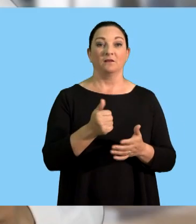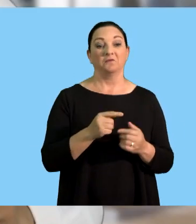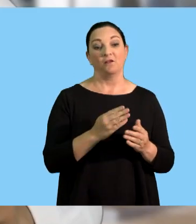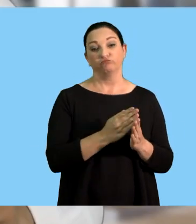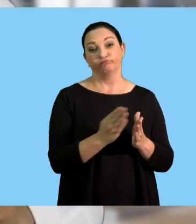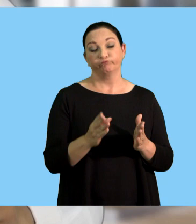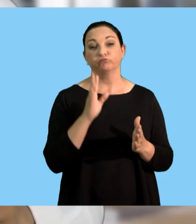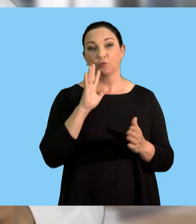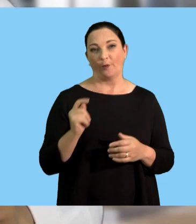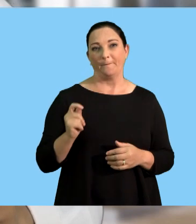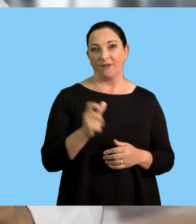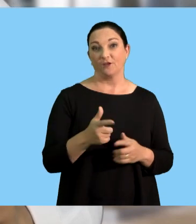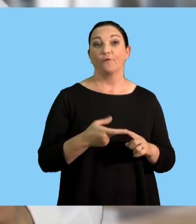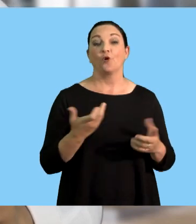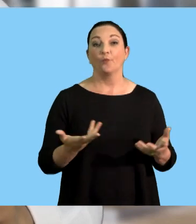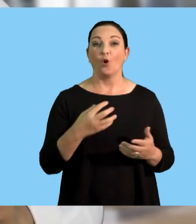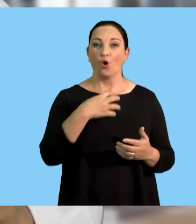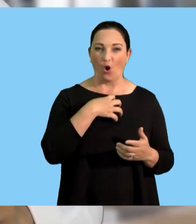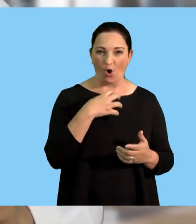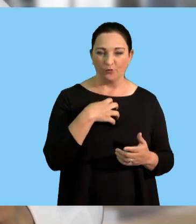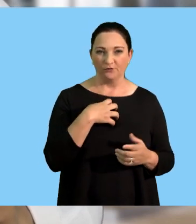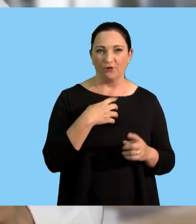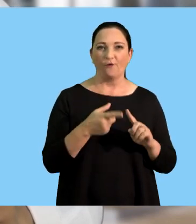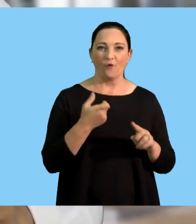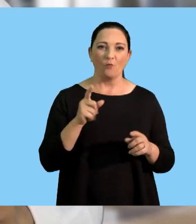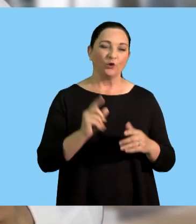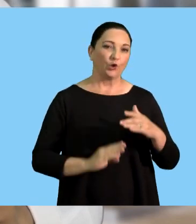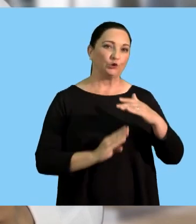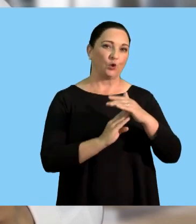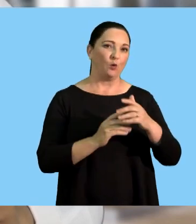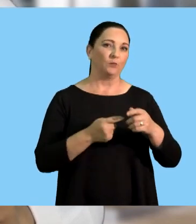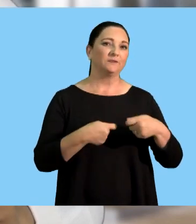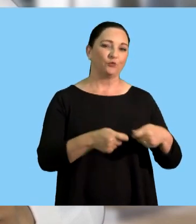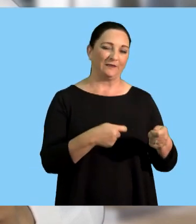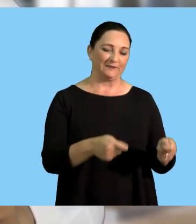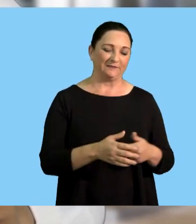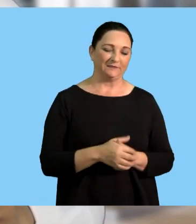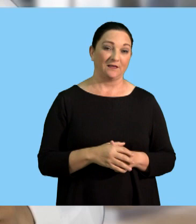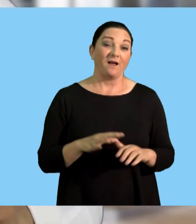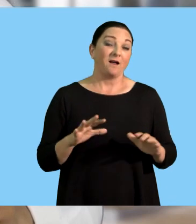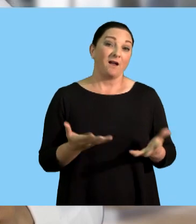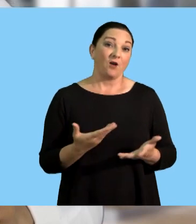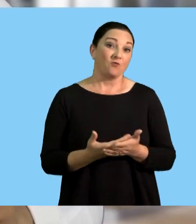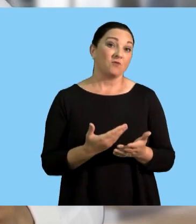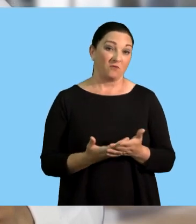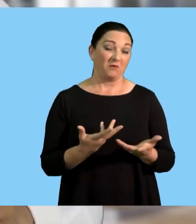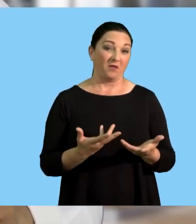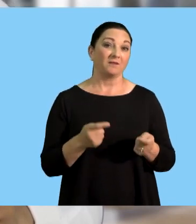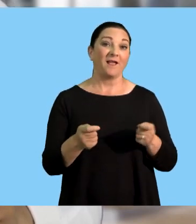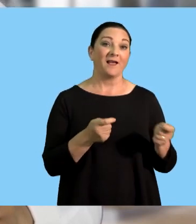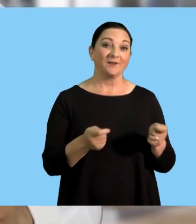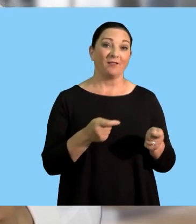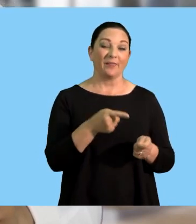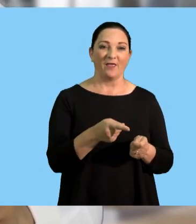paid by the owner of Top Traders. So that is how you deal with average